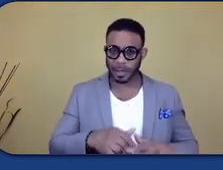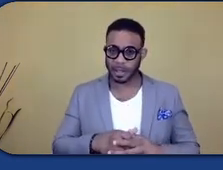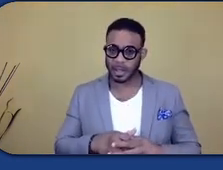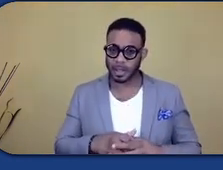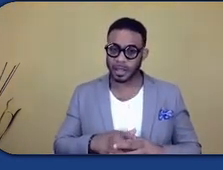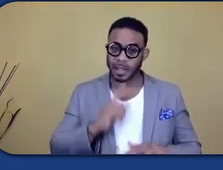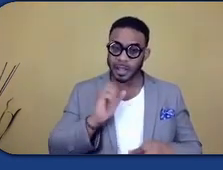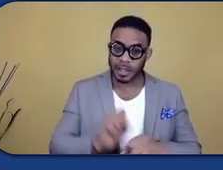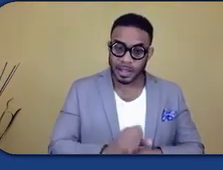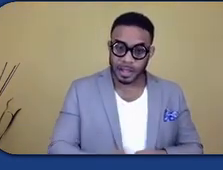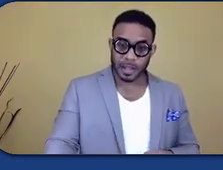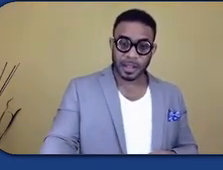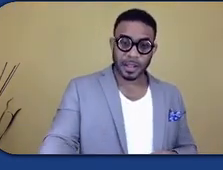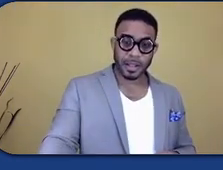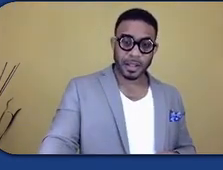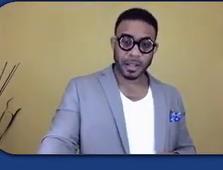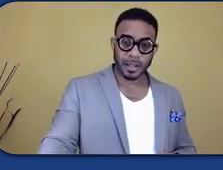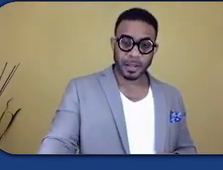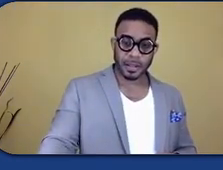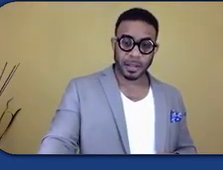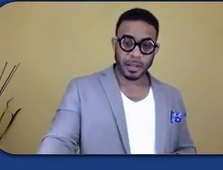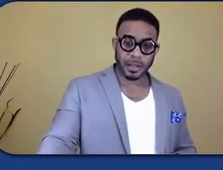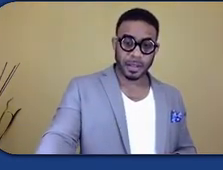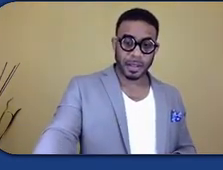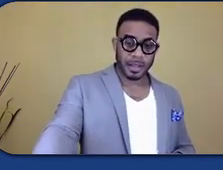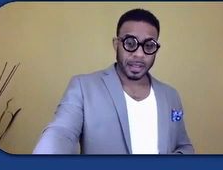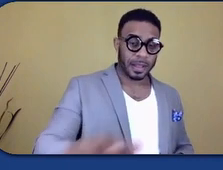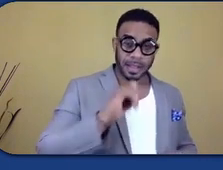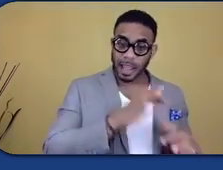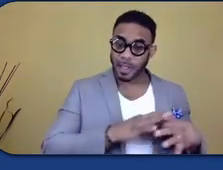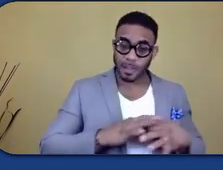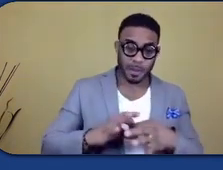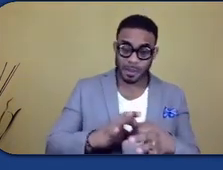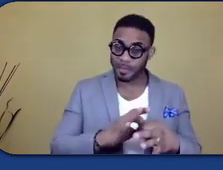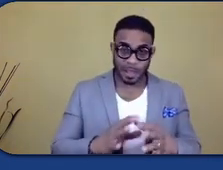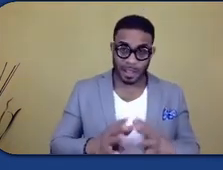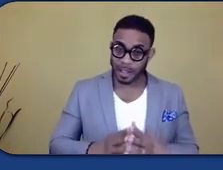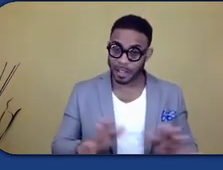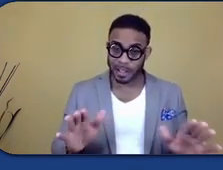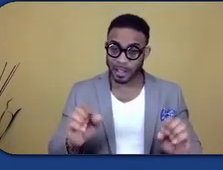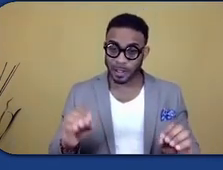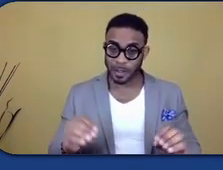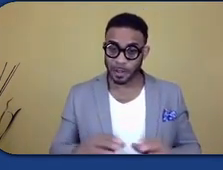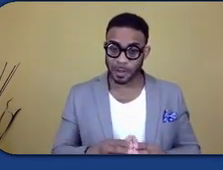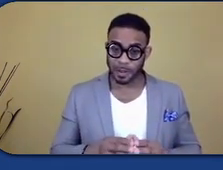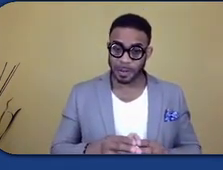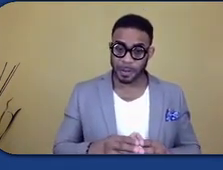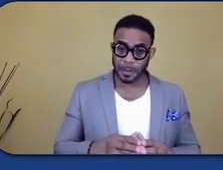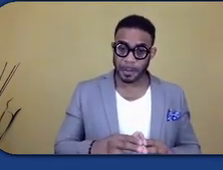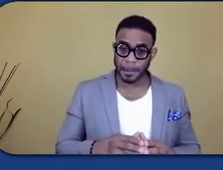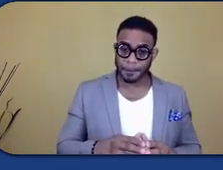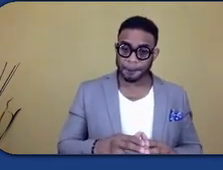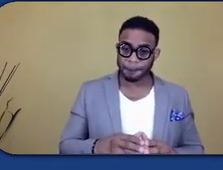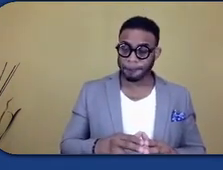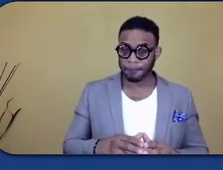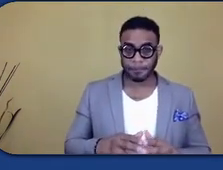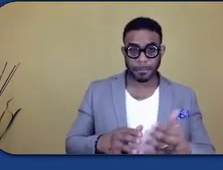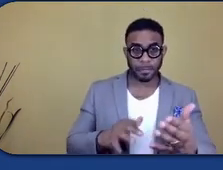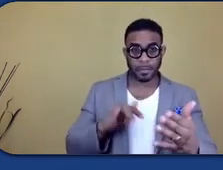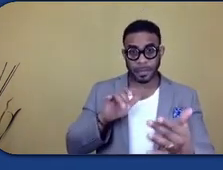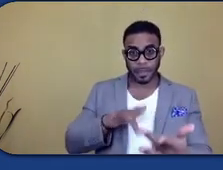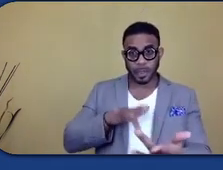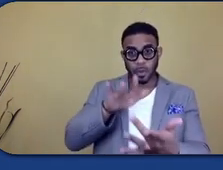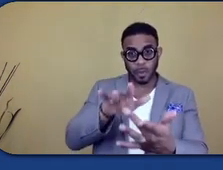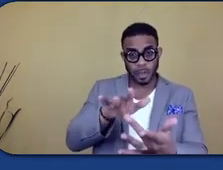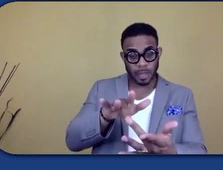illiterate person, it speaks bitterly. It is so tribalistic. It is not unifying. So we need